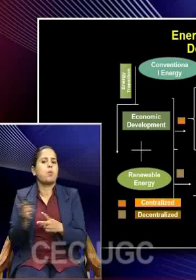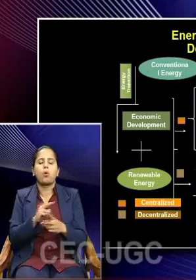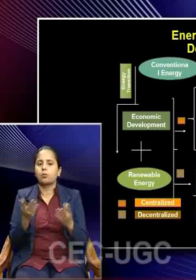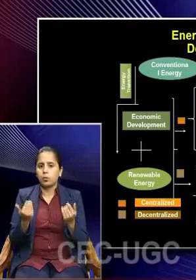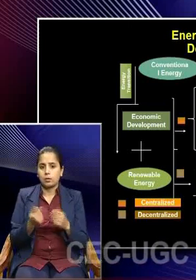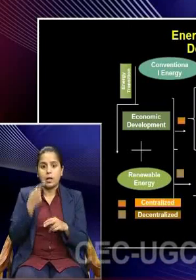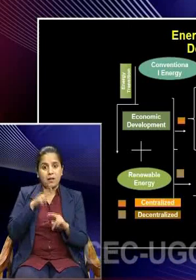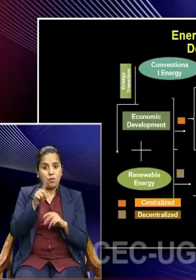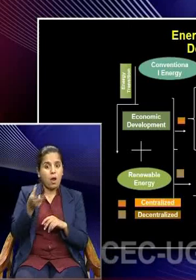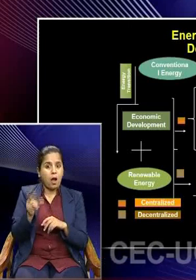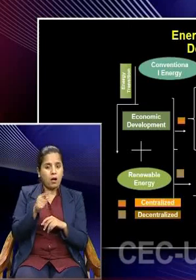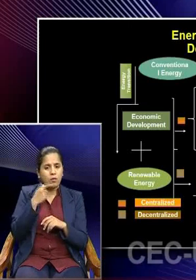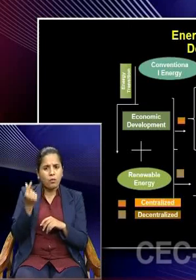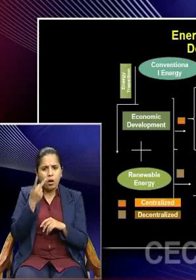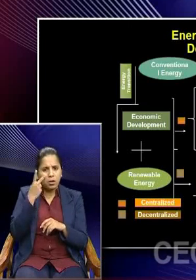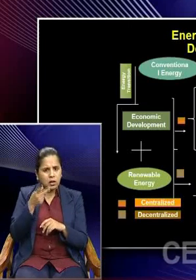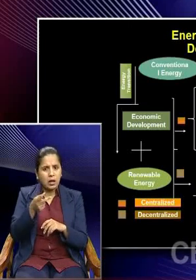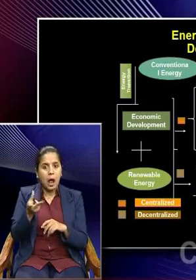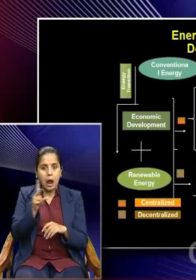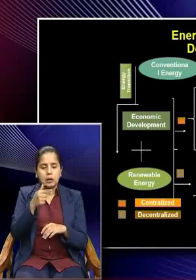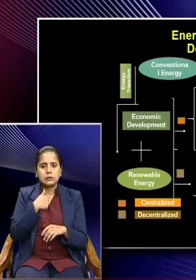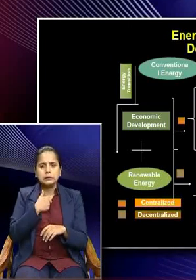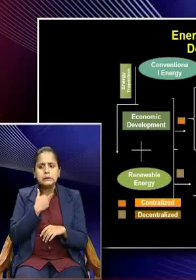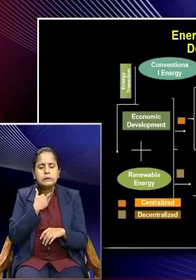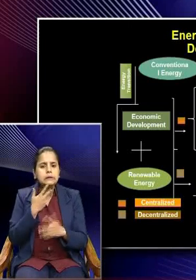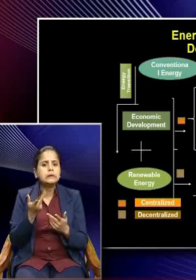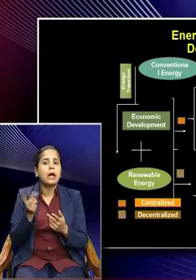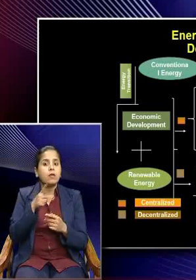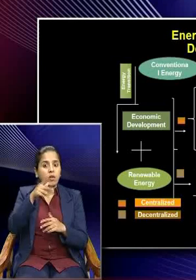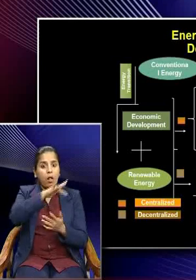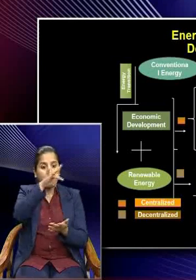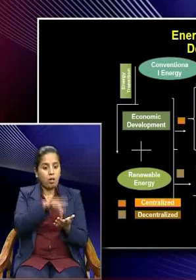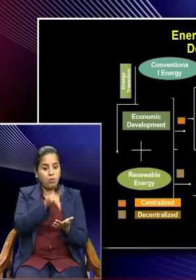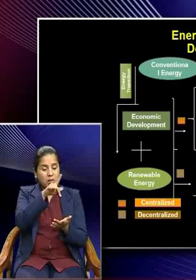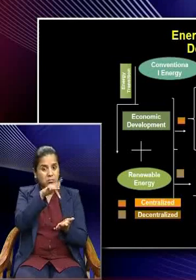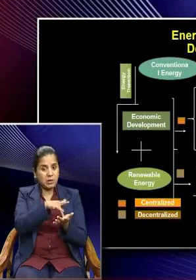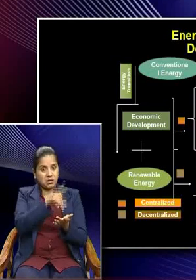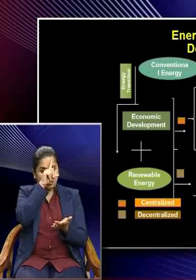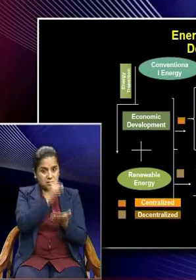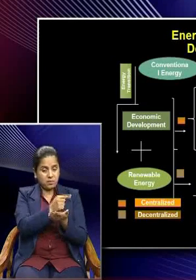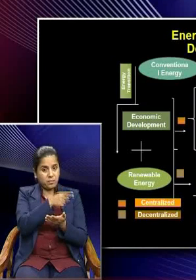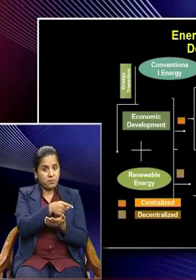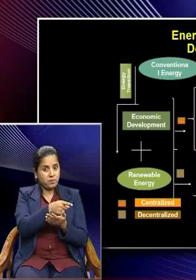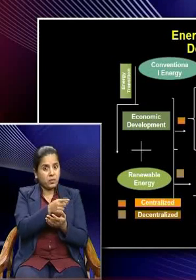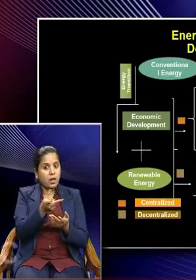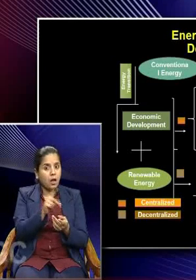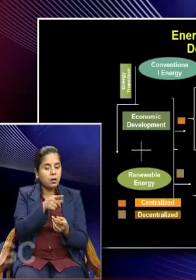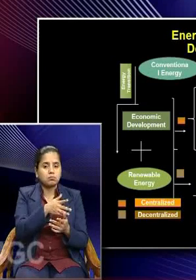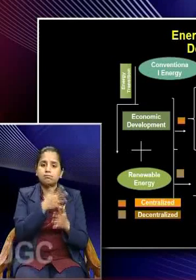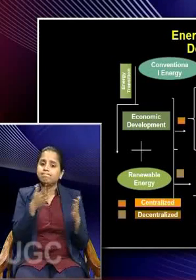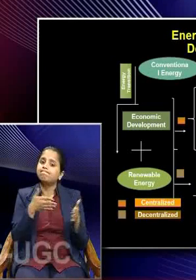again you will fall into the same trap if you follow the centralized system, there's so many challenges